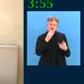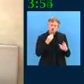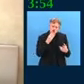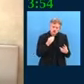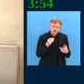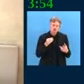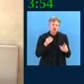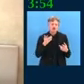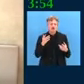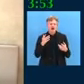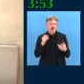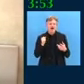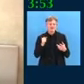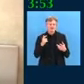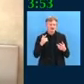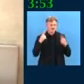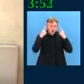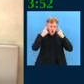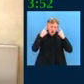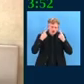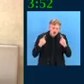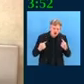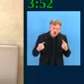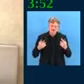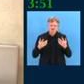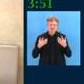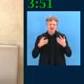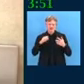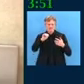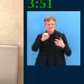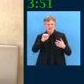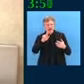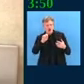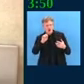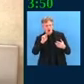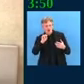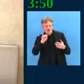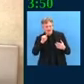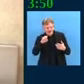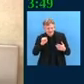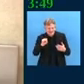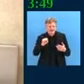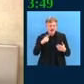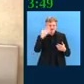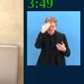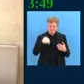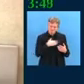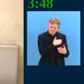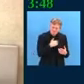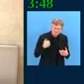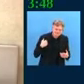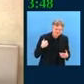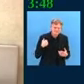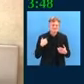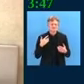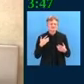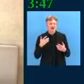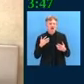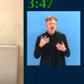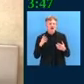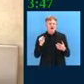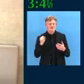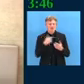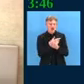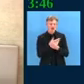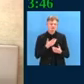Orthodox, brown Syriac Orthodox, red Maronite, dark purple Roman Catholic, light purple Evangelical, light orange Armenian